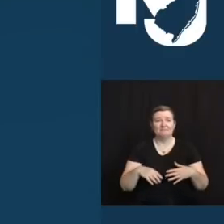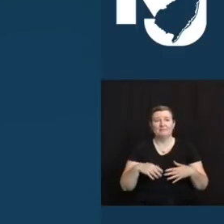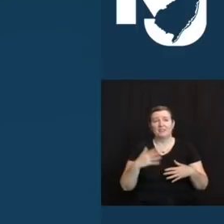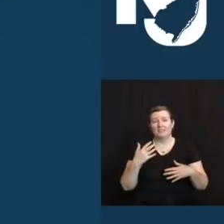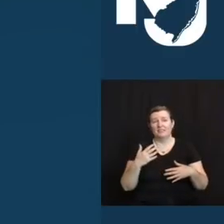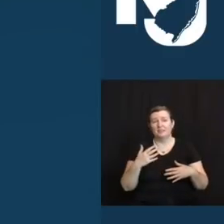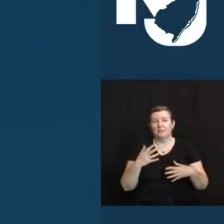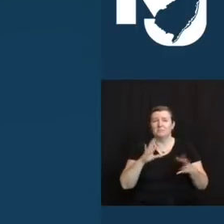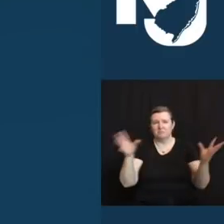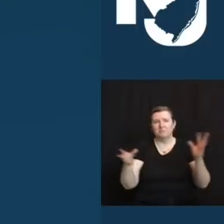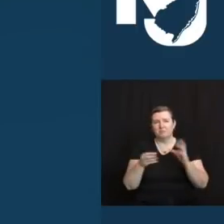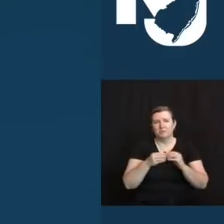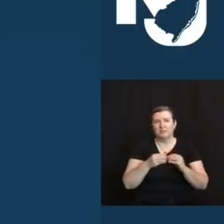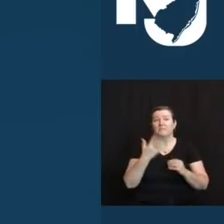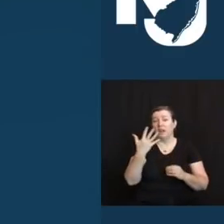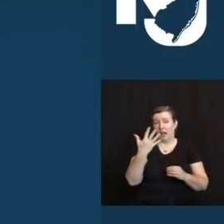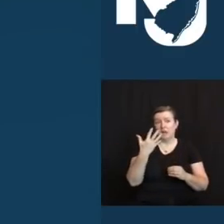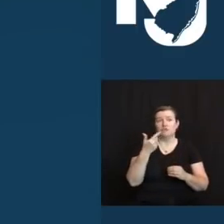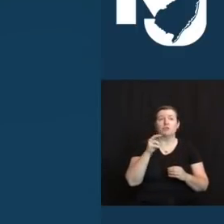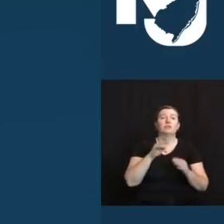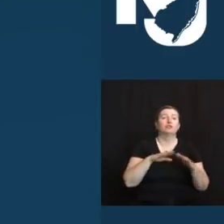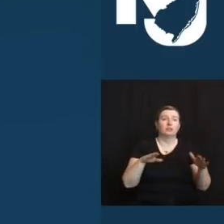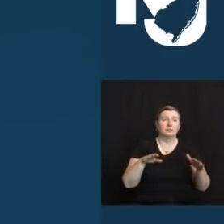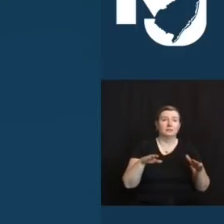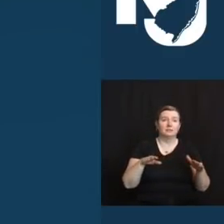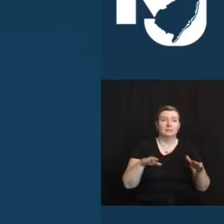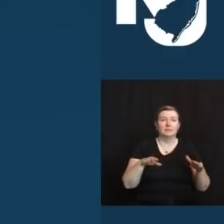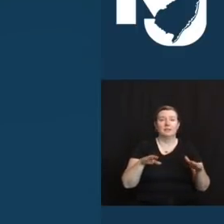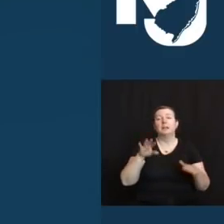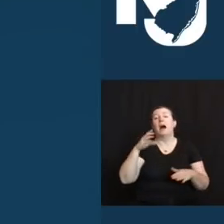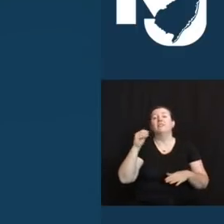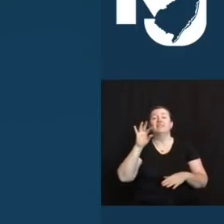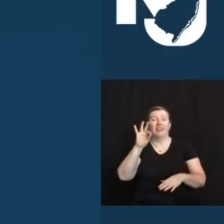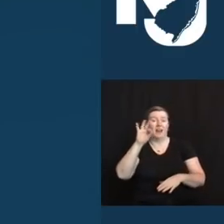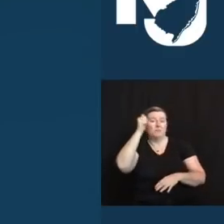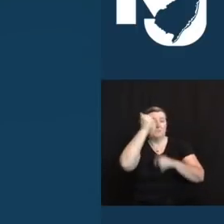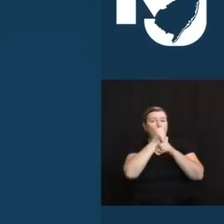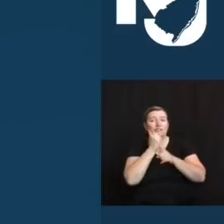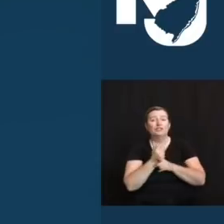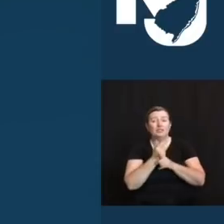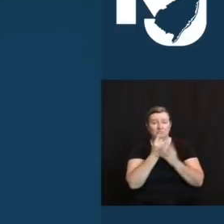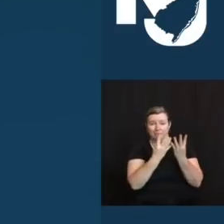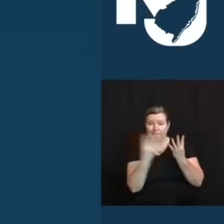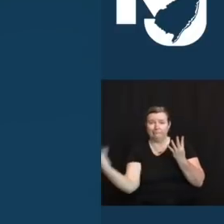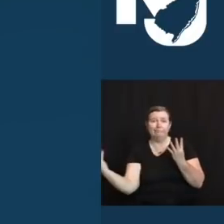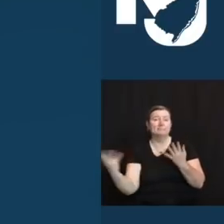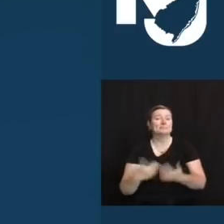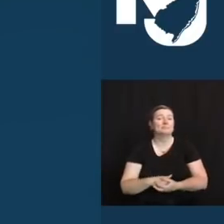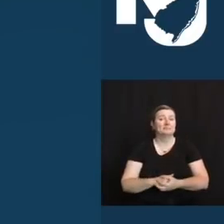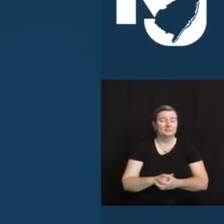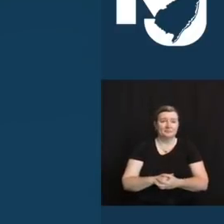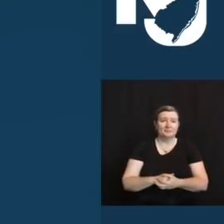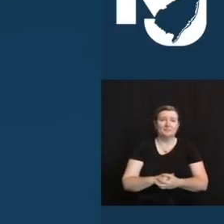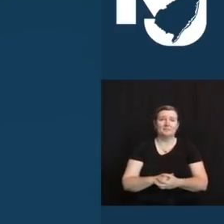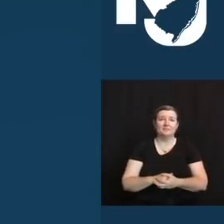9 surviving siblings. We were honored to have you in our New Jersey family, Jaime, and to you and your family, God